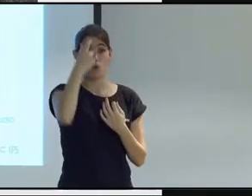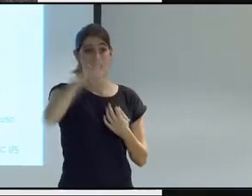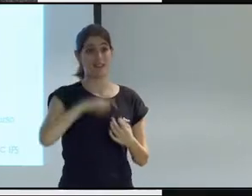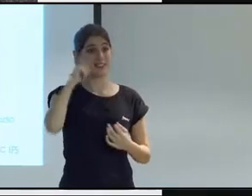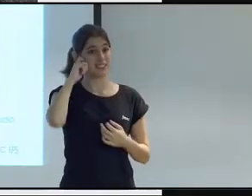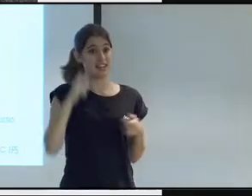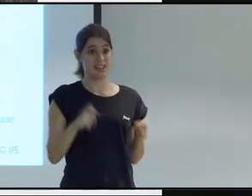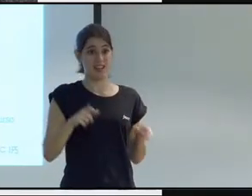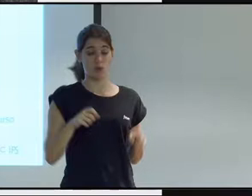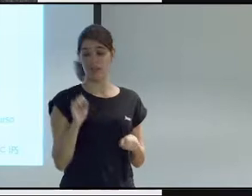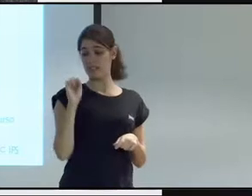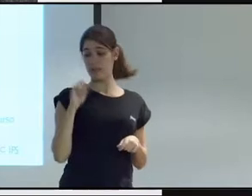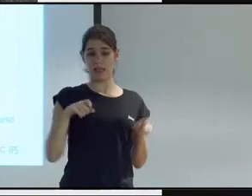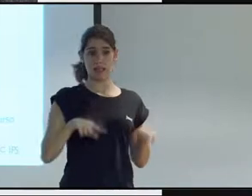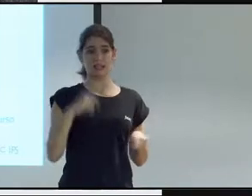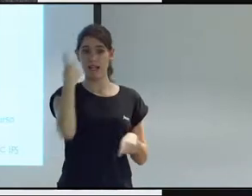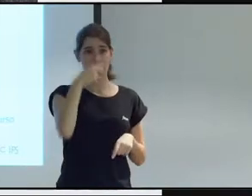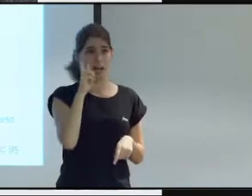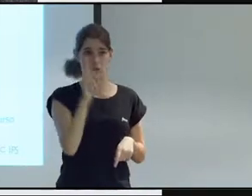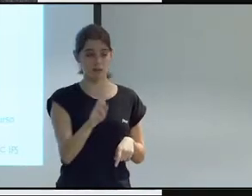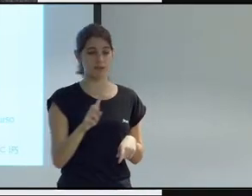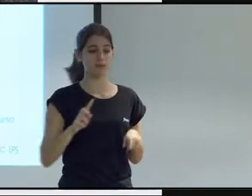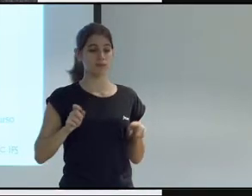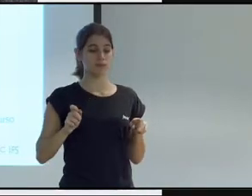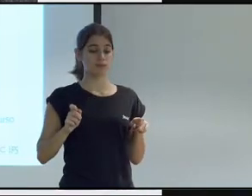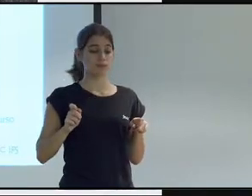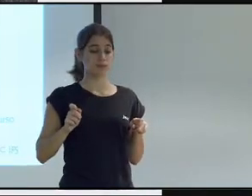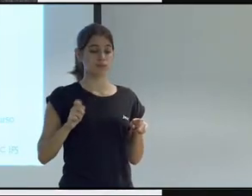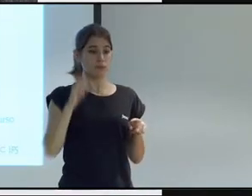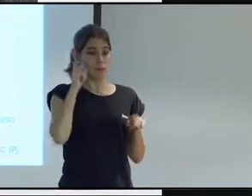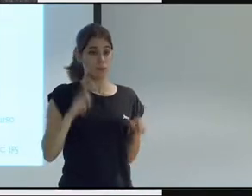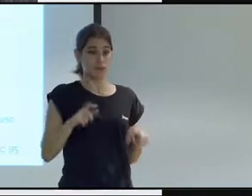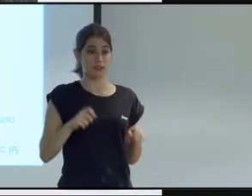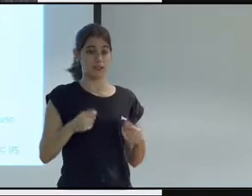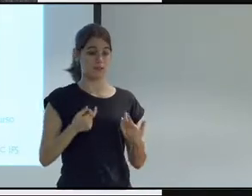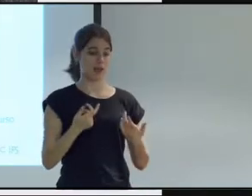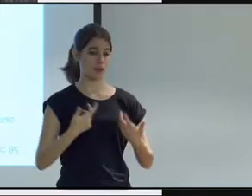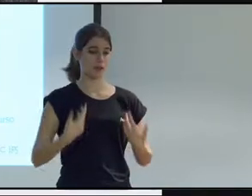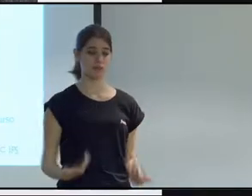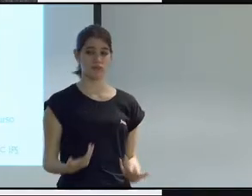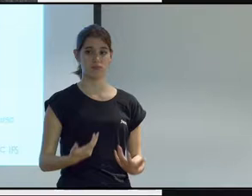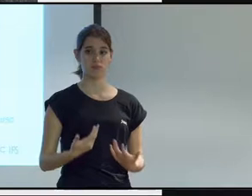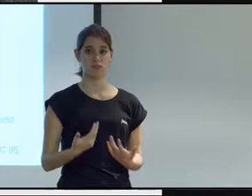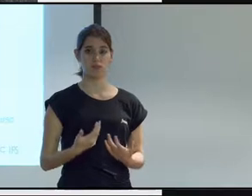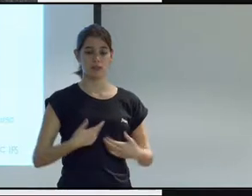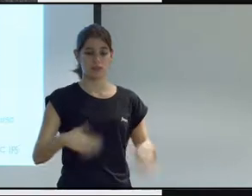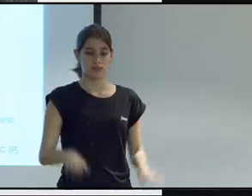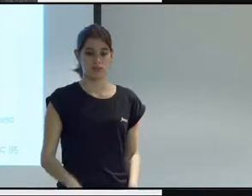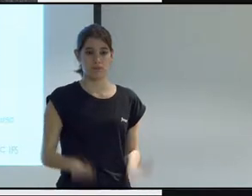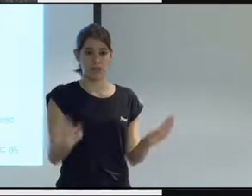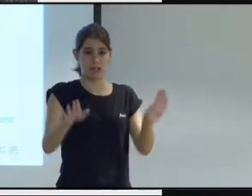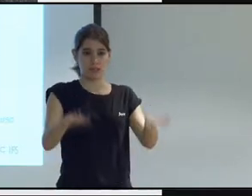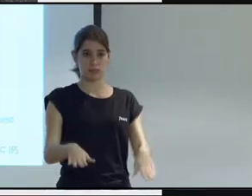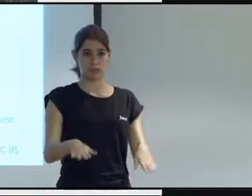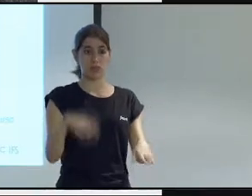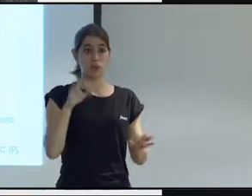is a girl in a wheelchair. Her backs are to us. We do not see her face. Her arms are down